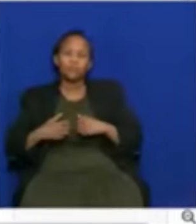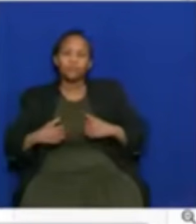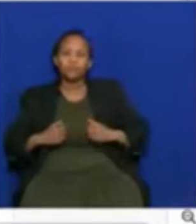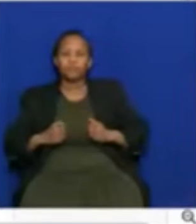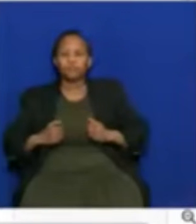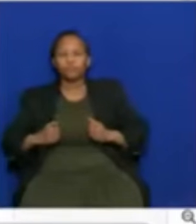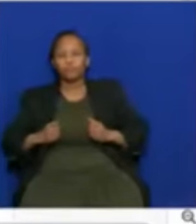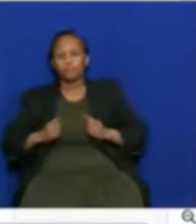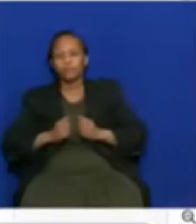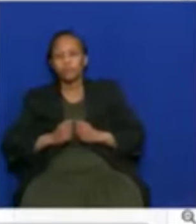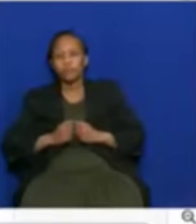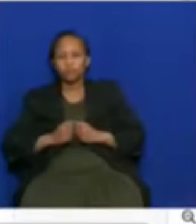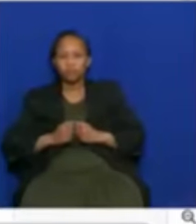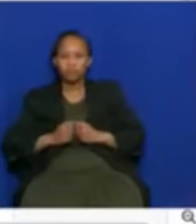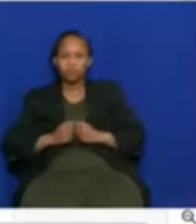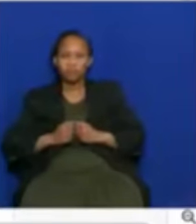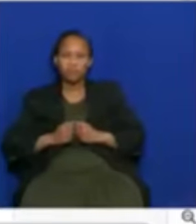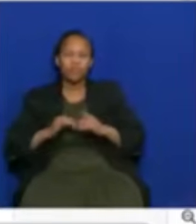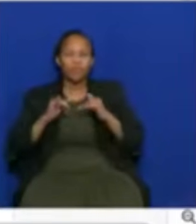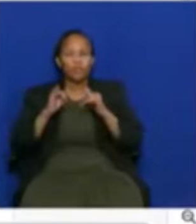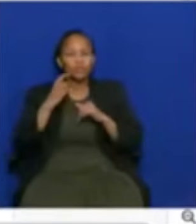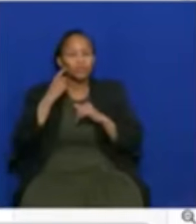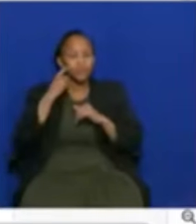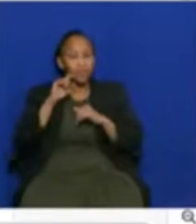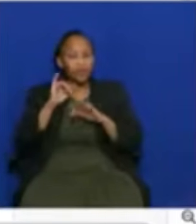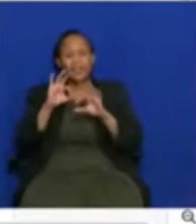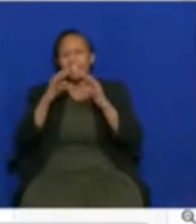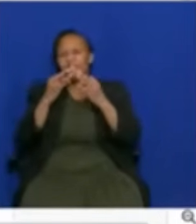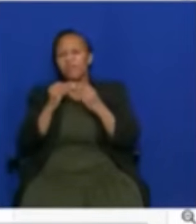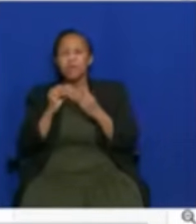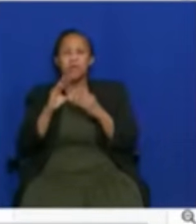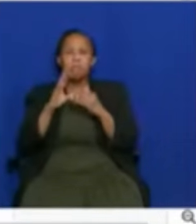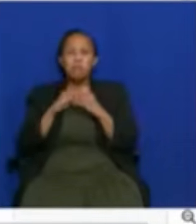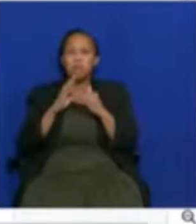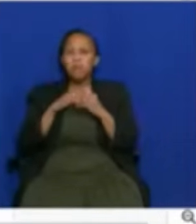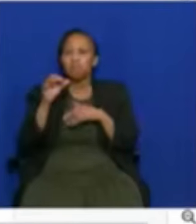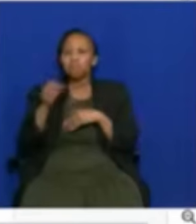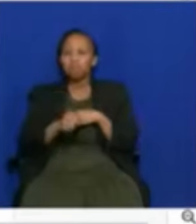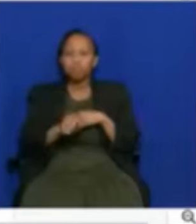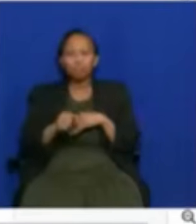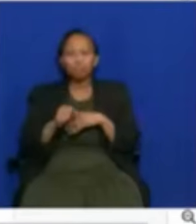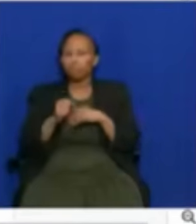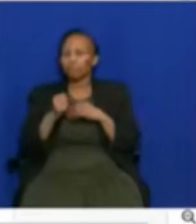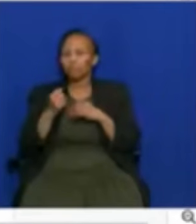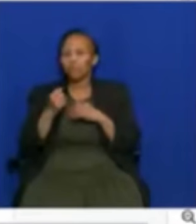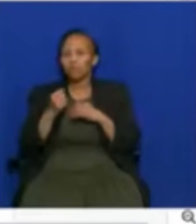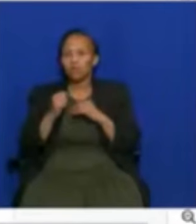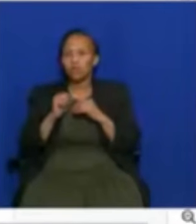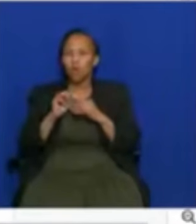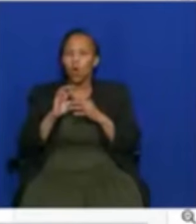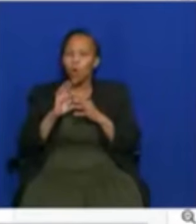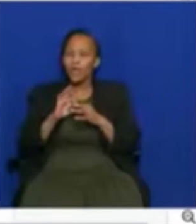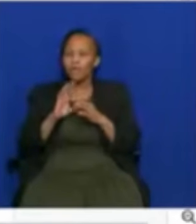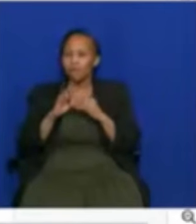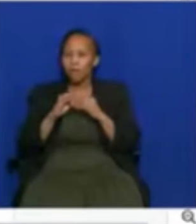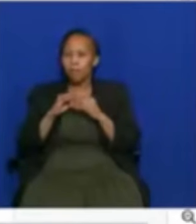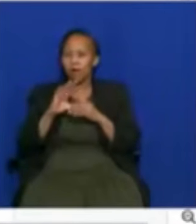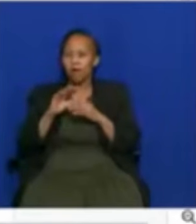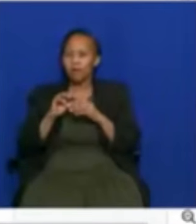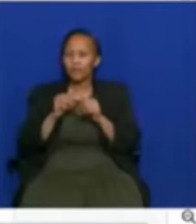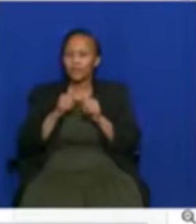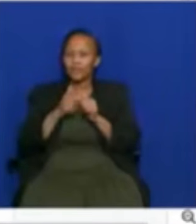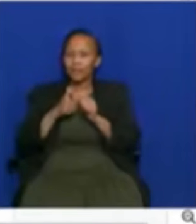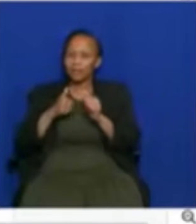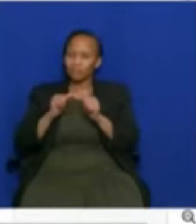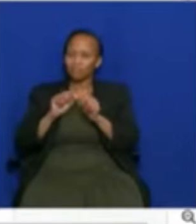look at nepotism is something like an appointment. This is the only scant thing that comes close to that. And in the rest,